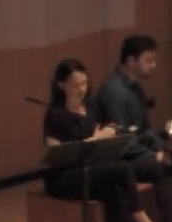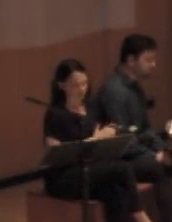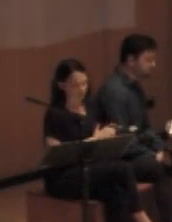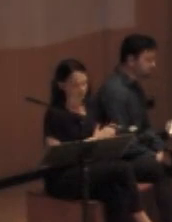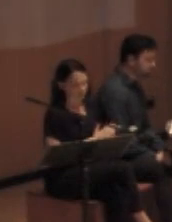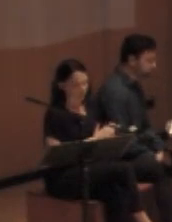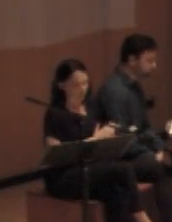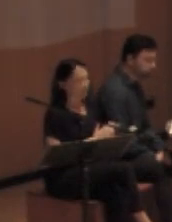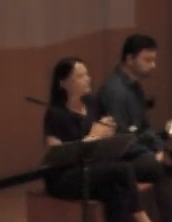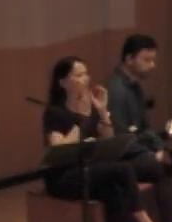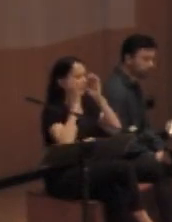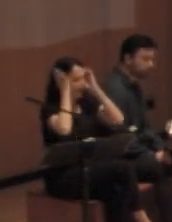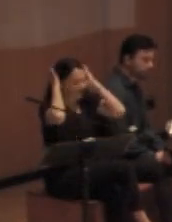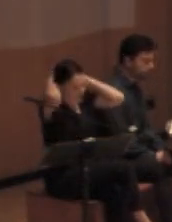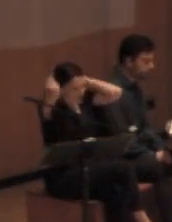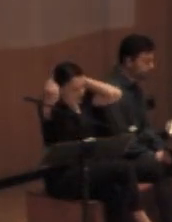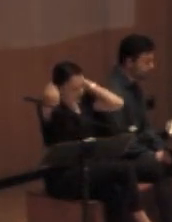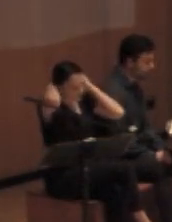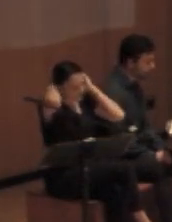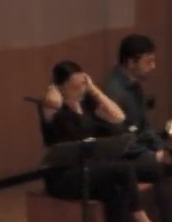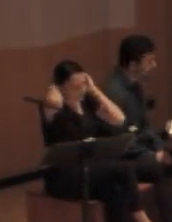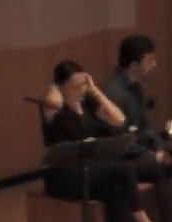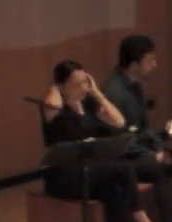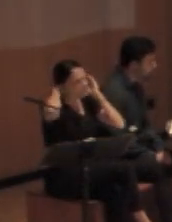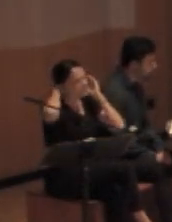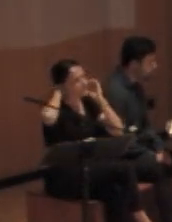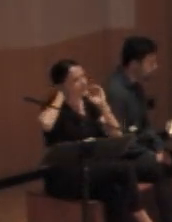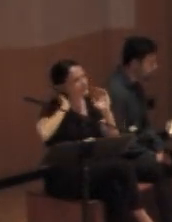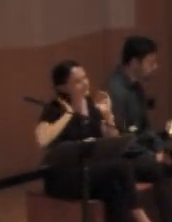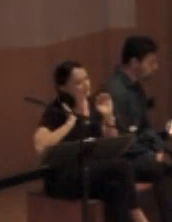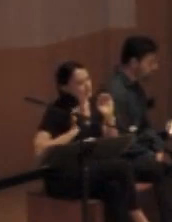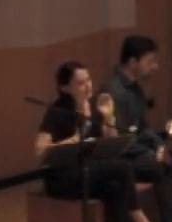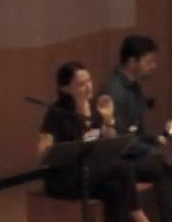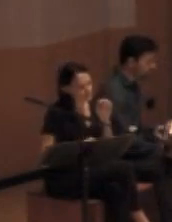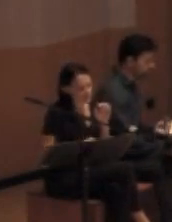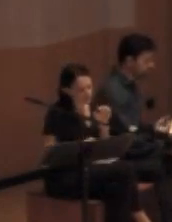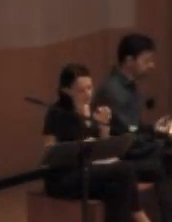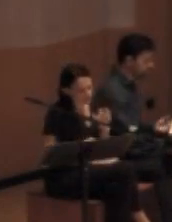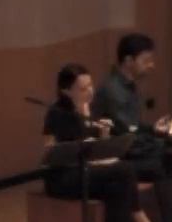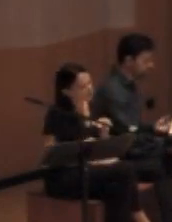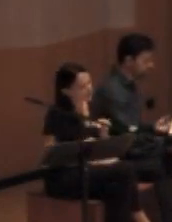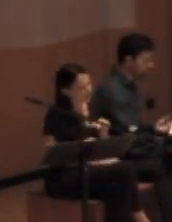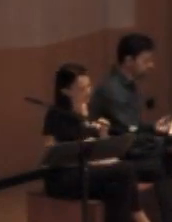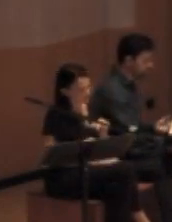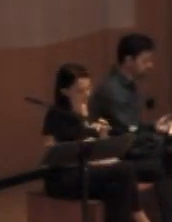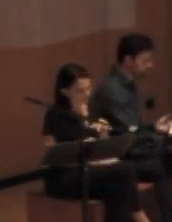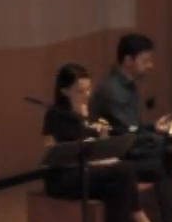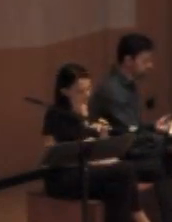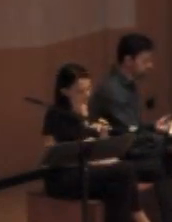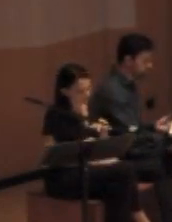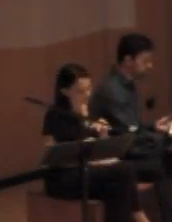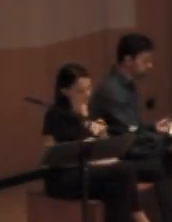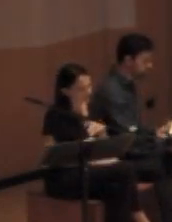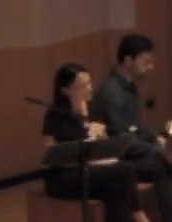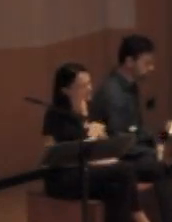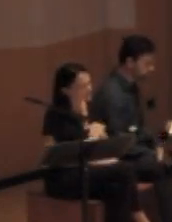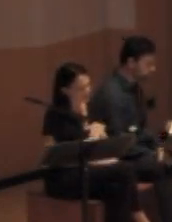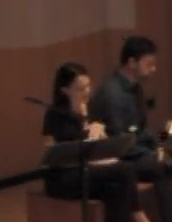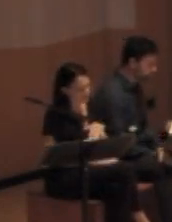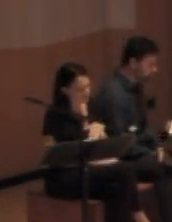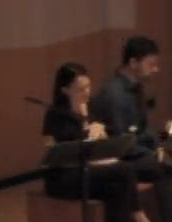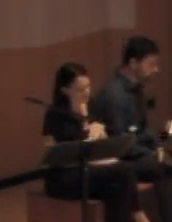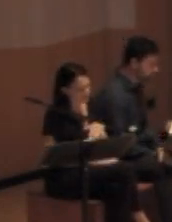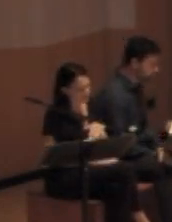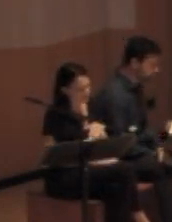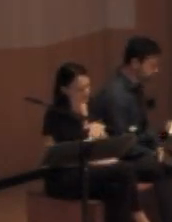maybe yeah no but is he you usually out this long in weather like this